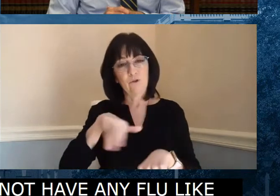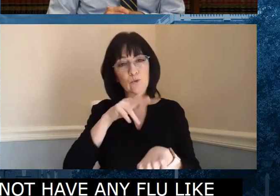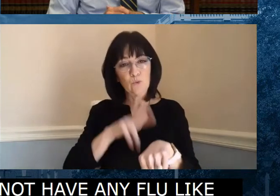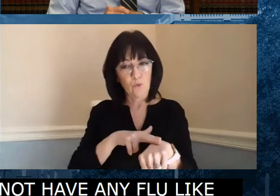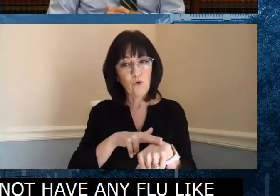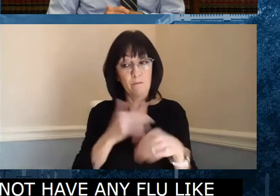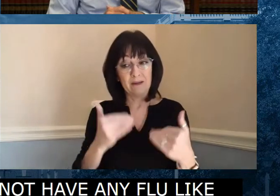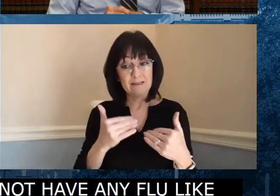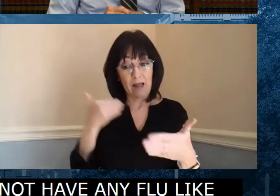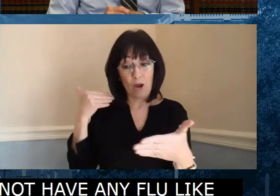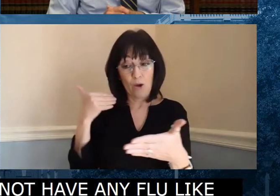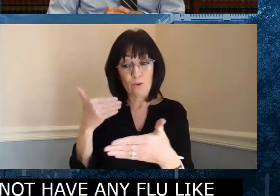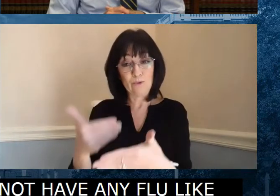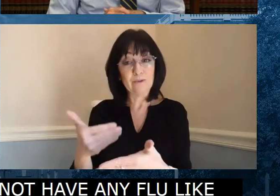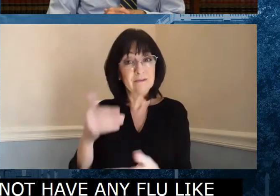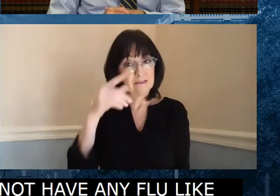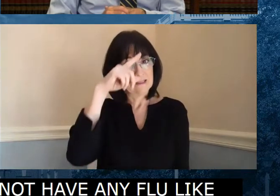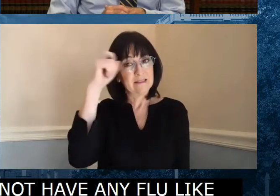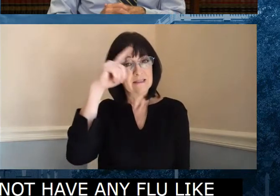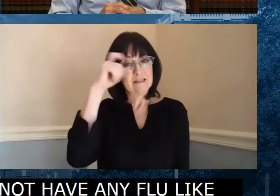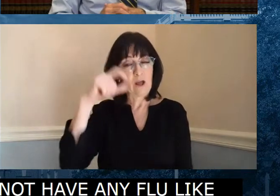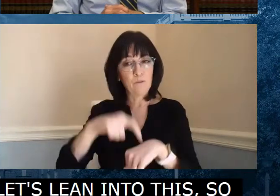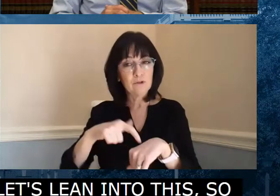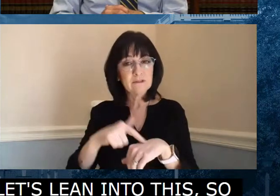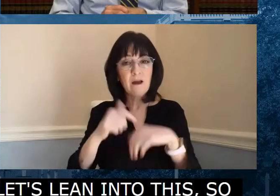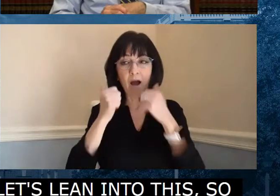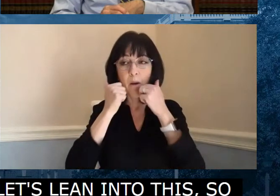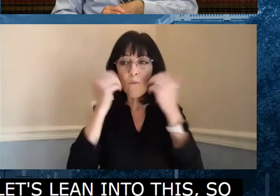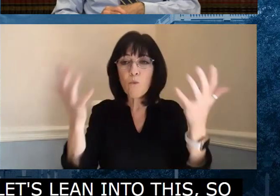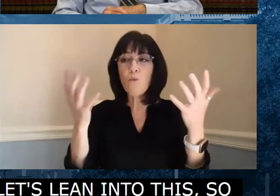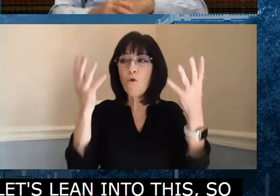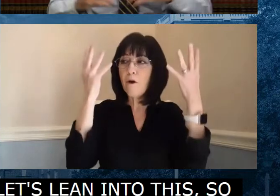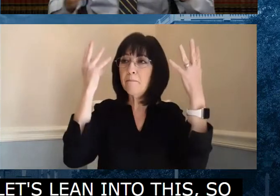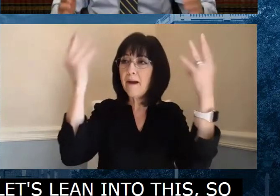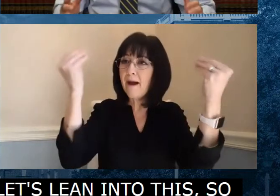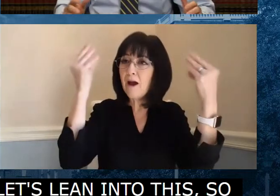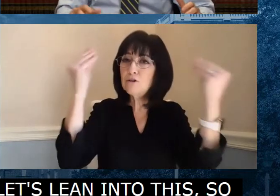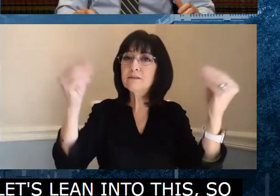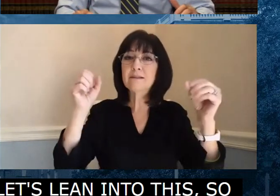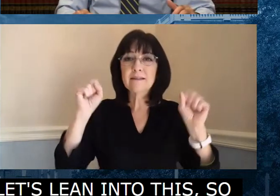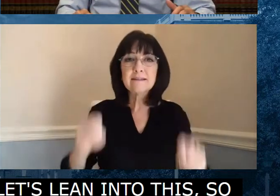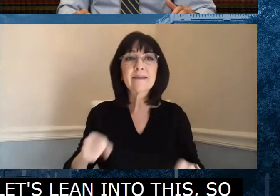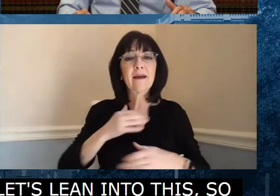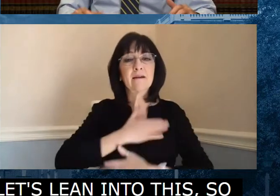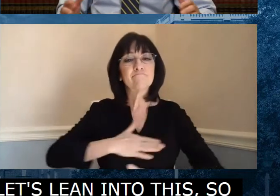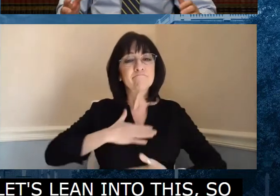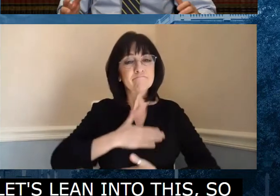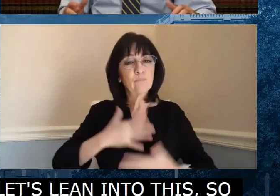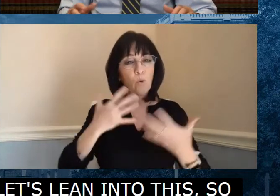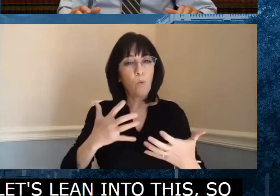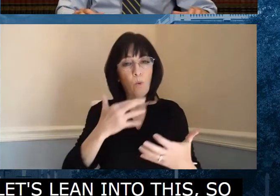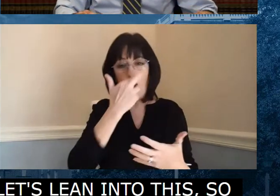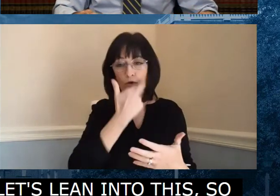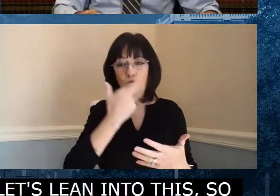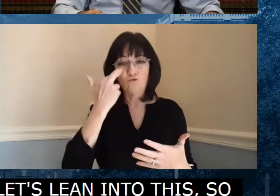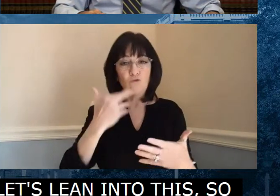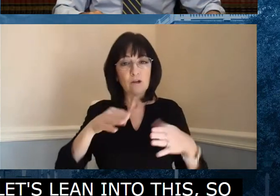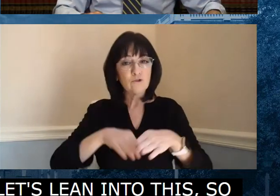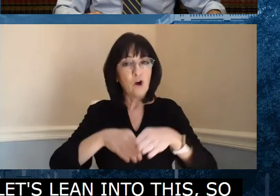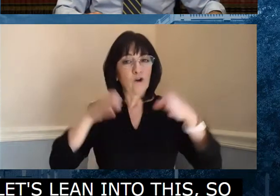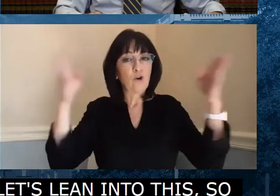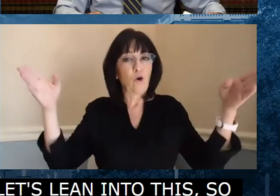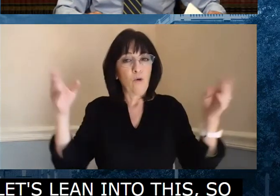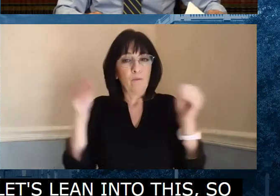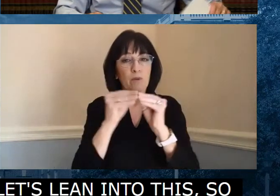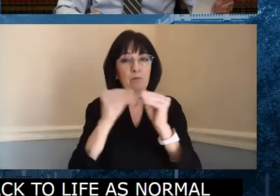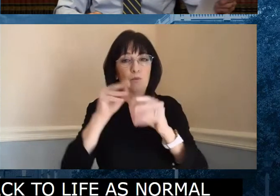into the summer and the really warmer months, outdoor months, where we can have outdoor dining and feel a lot safer.